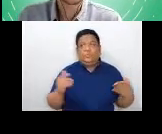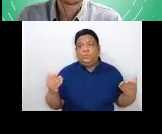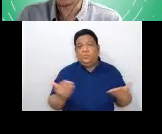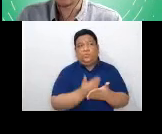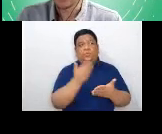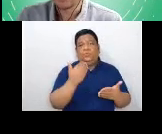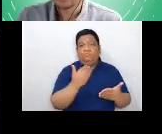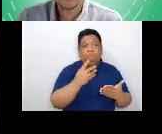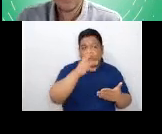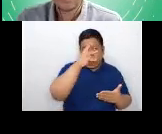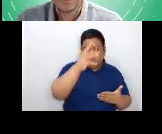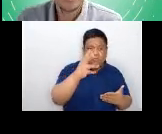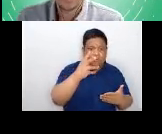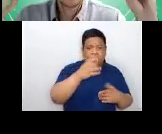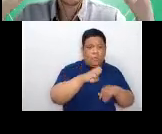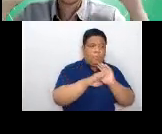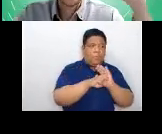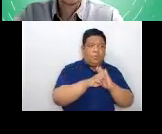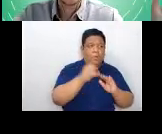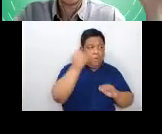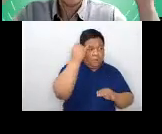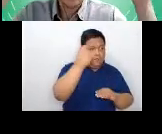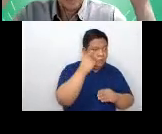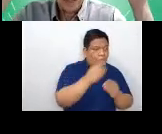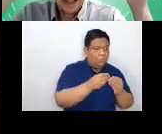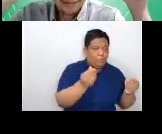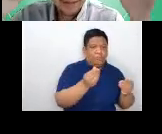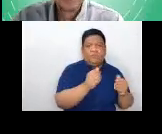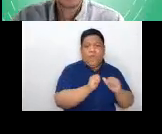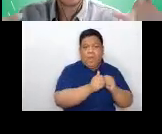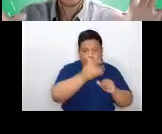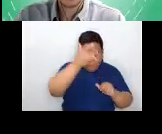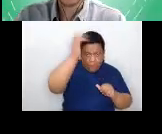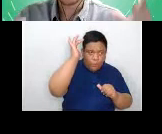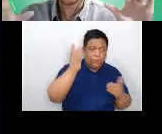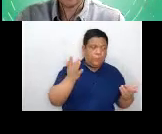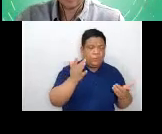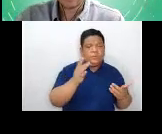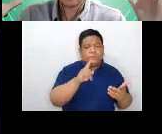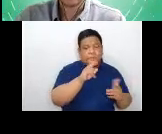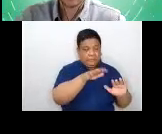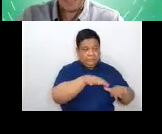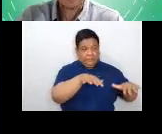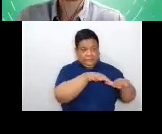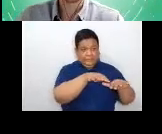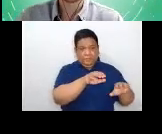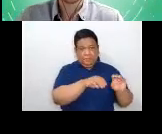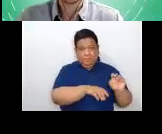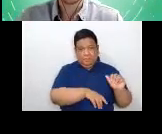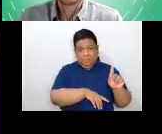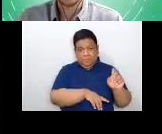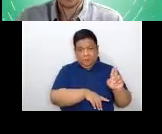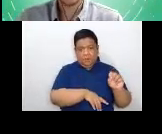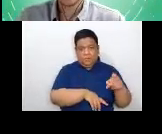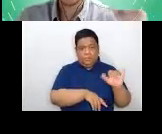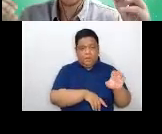for balding, whatever it is, a cure for anything. A makerspace is designed to facilitate that act of making